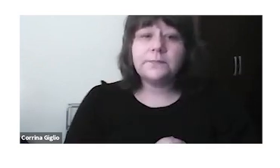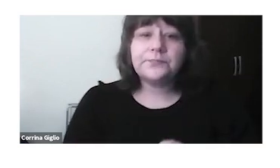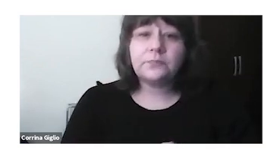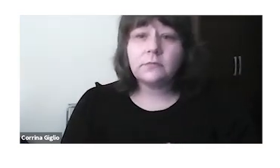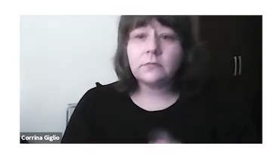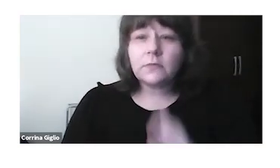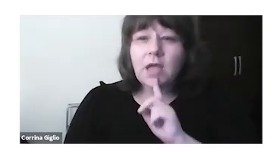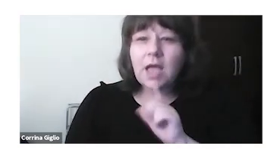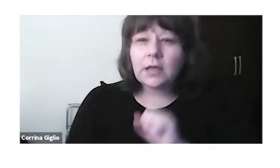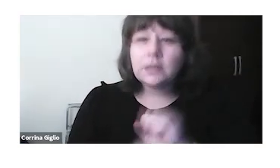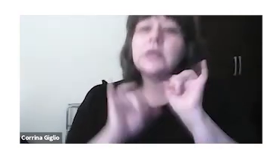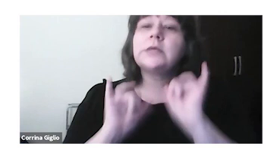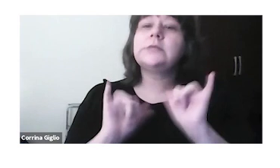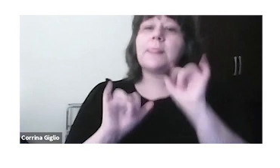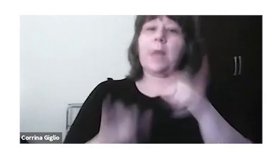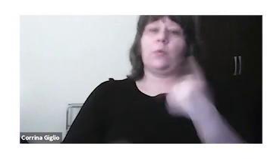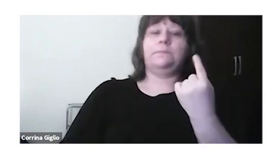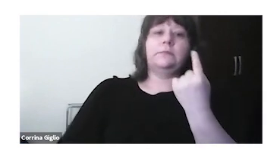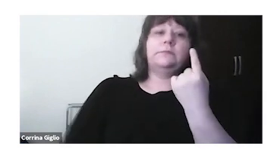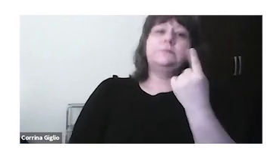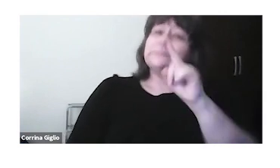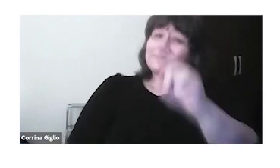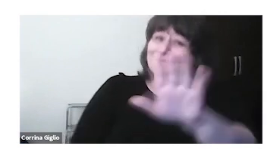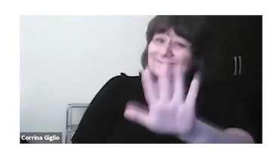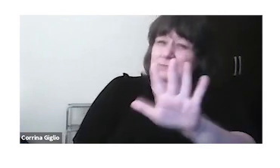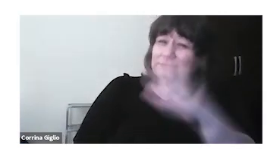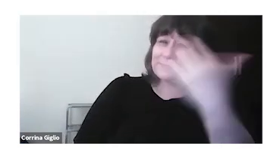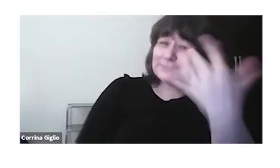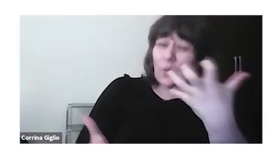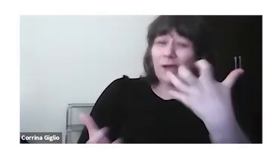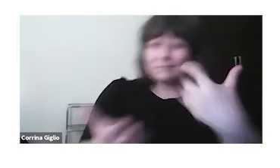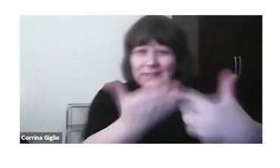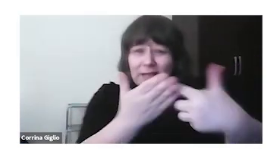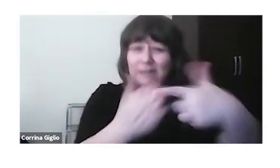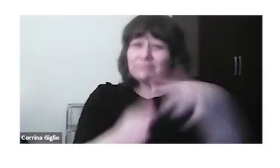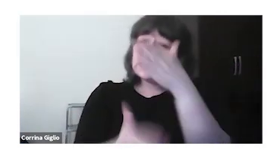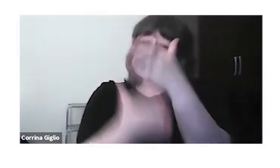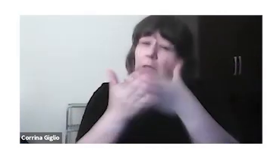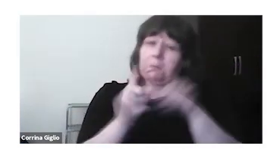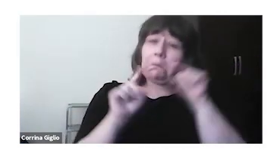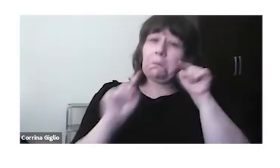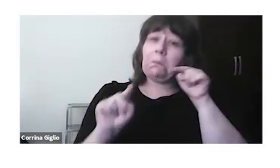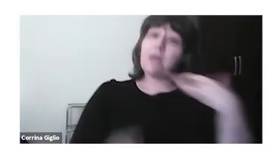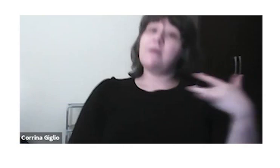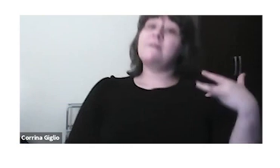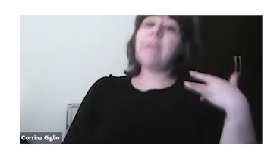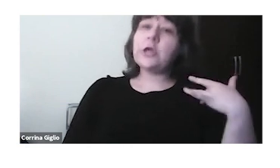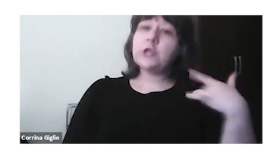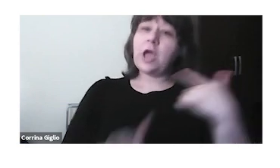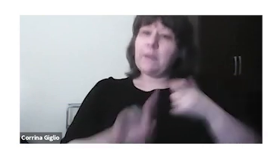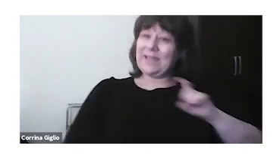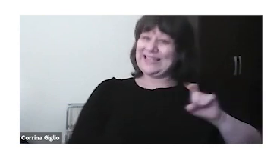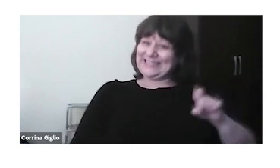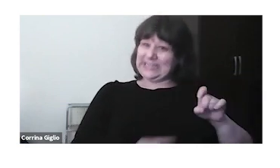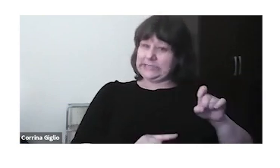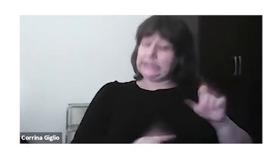Actually, yes, okay. Yeah, so we wanted to talk a little bit about fashion out of necessity.